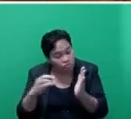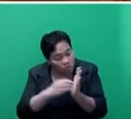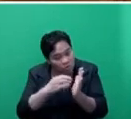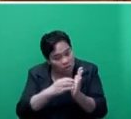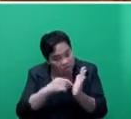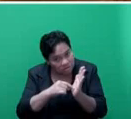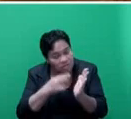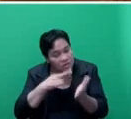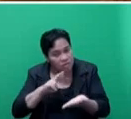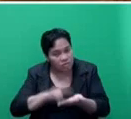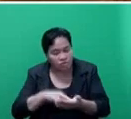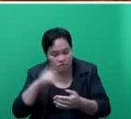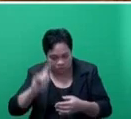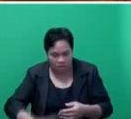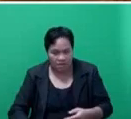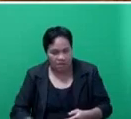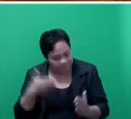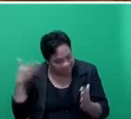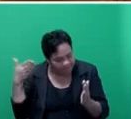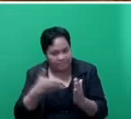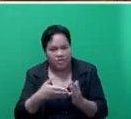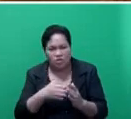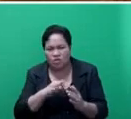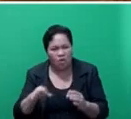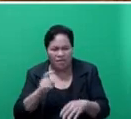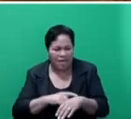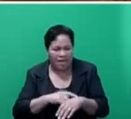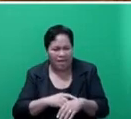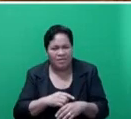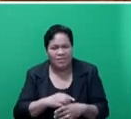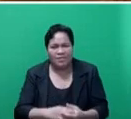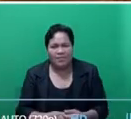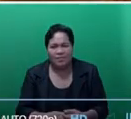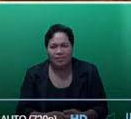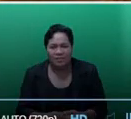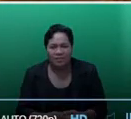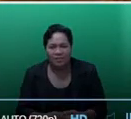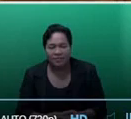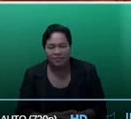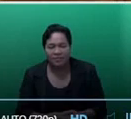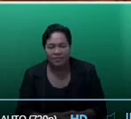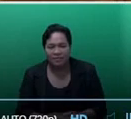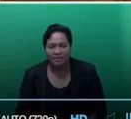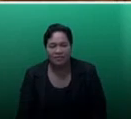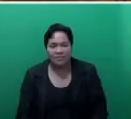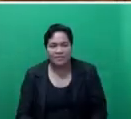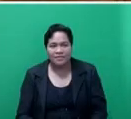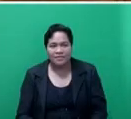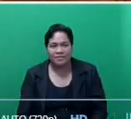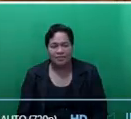put today, let's stick to that. We don't have all the time. right?